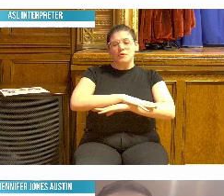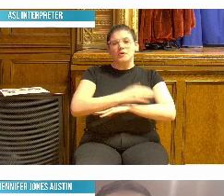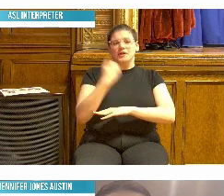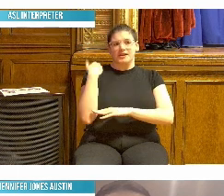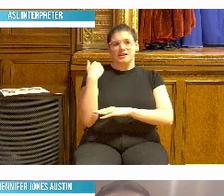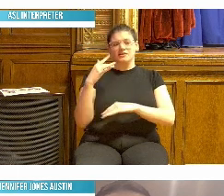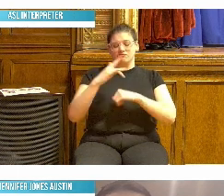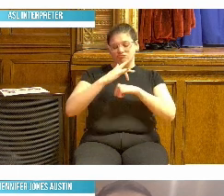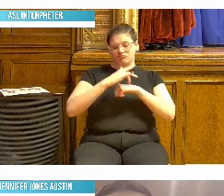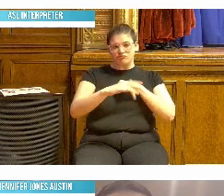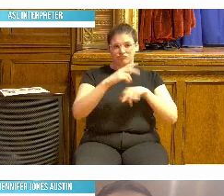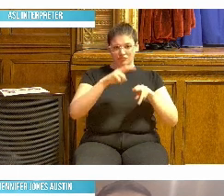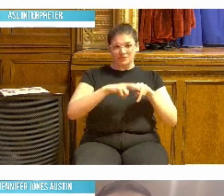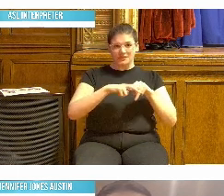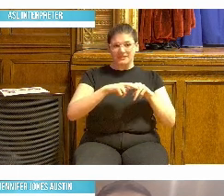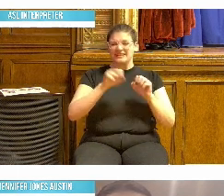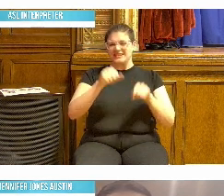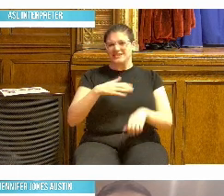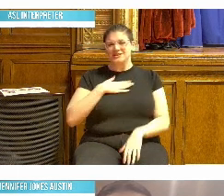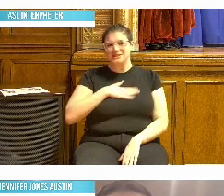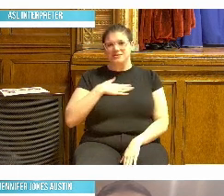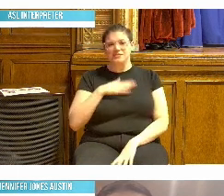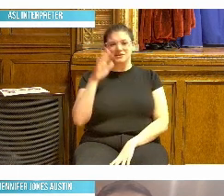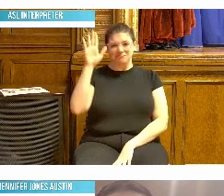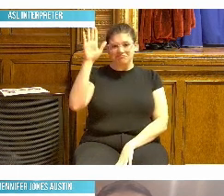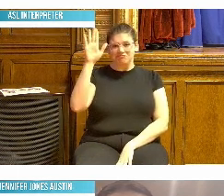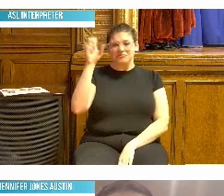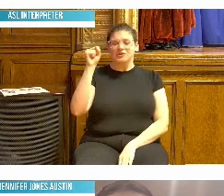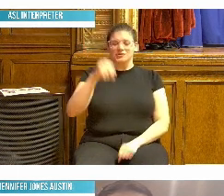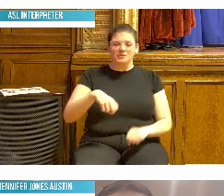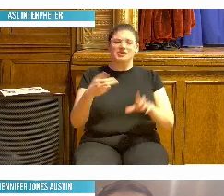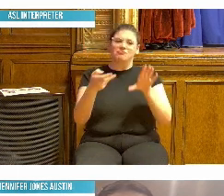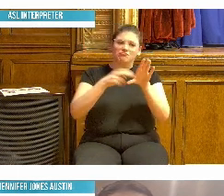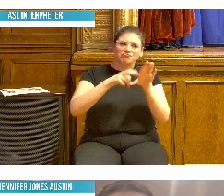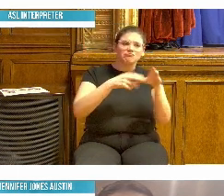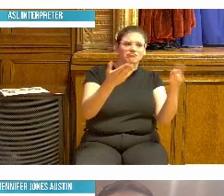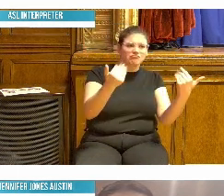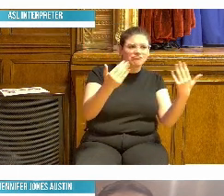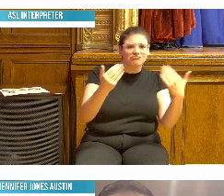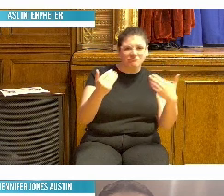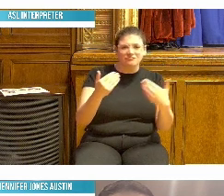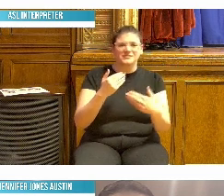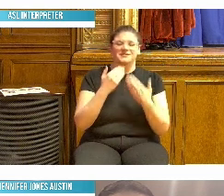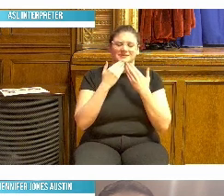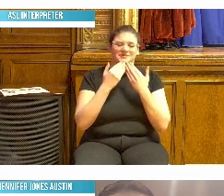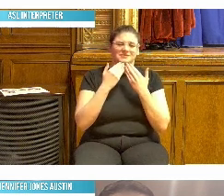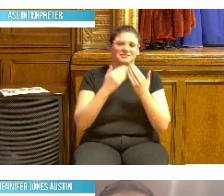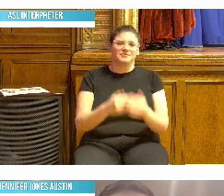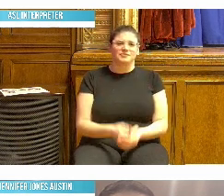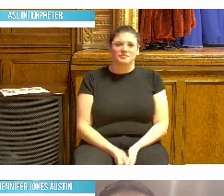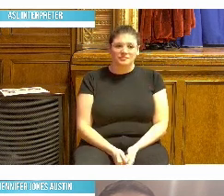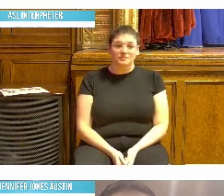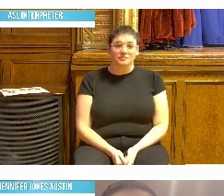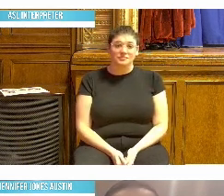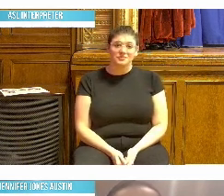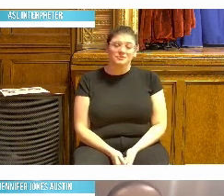and everyone could participate. So thank you. Thank you. With that, we're going to prepare for